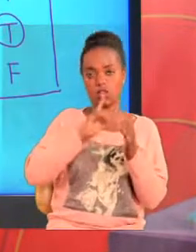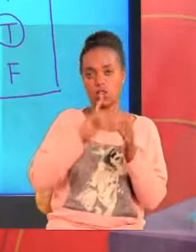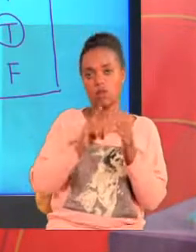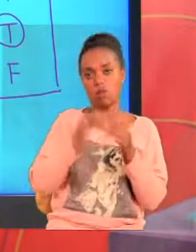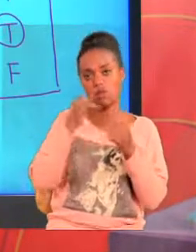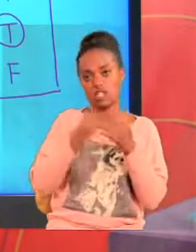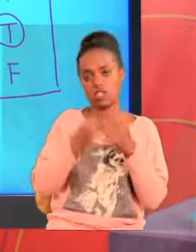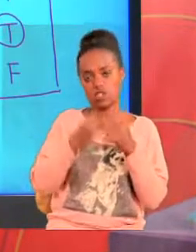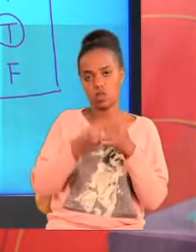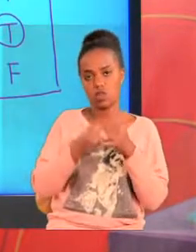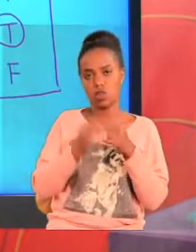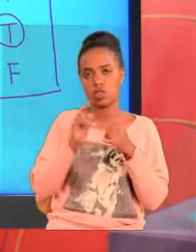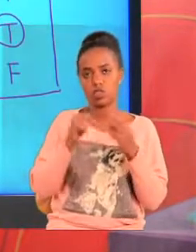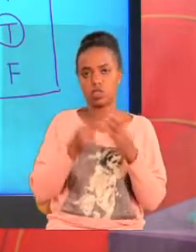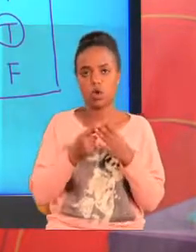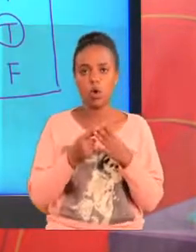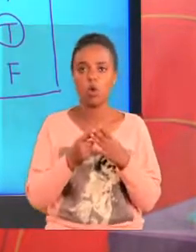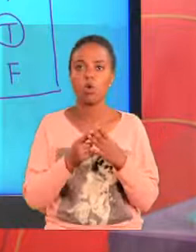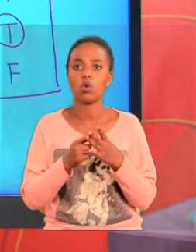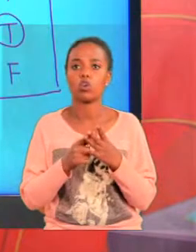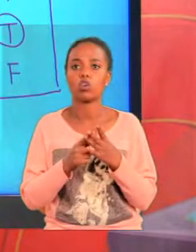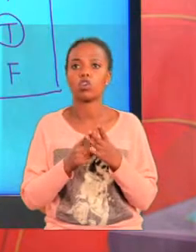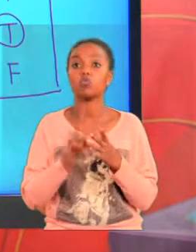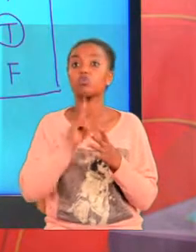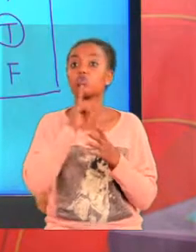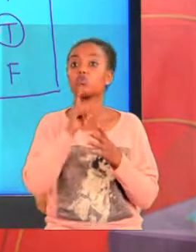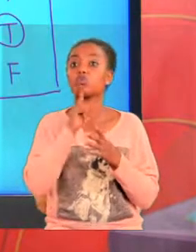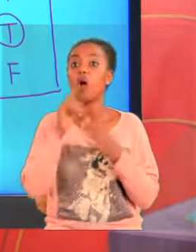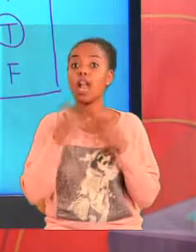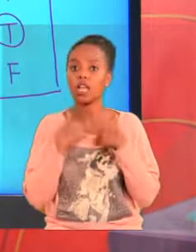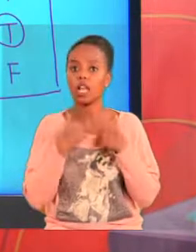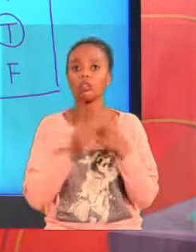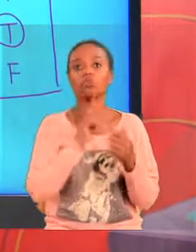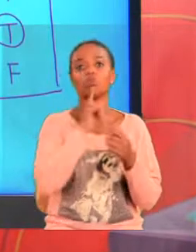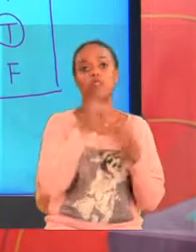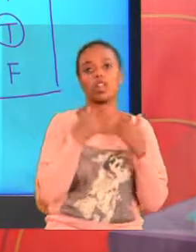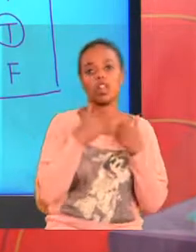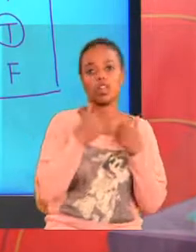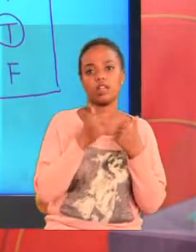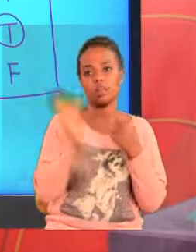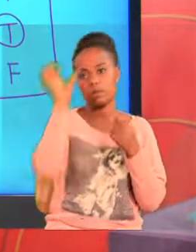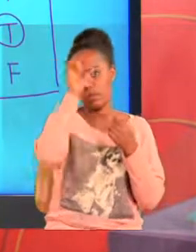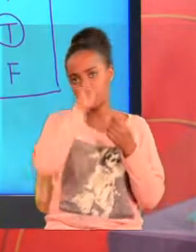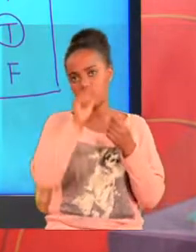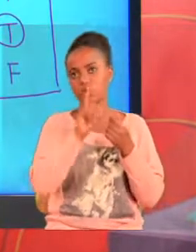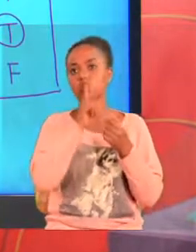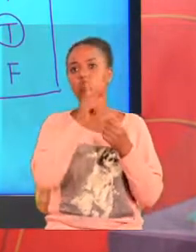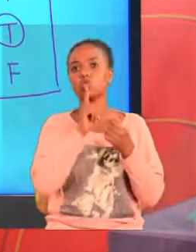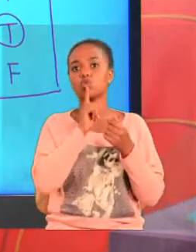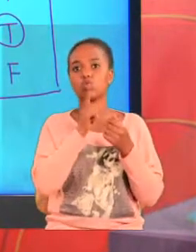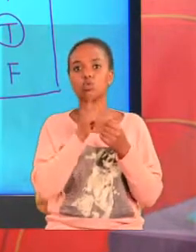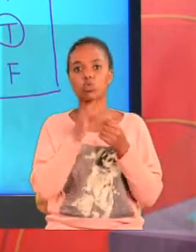Whenever the premises are true, the conclusion, it is true here. Whenever the premises are true, it's not true here. Because